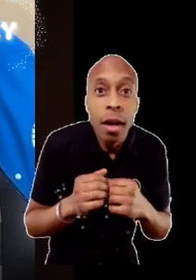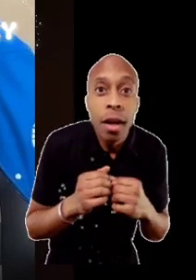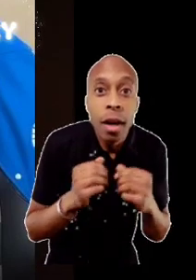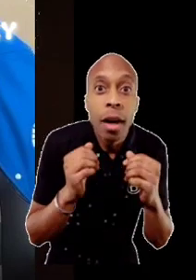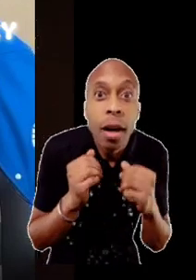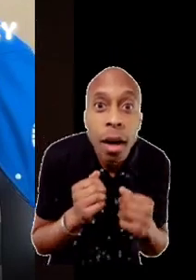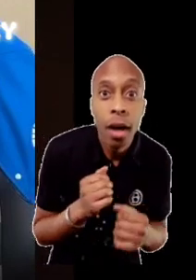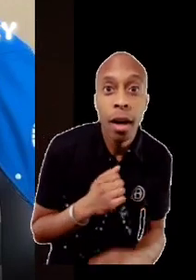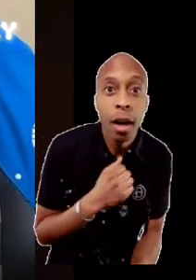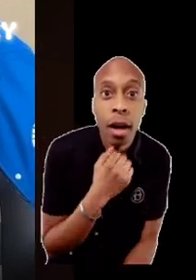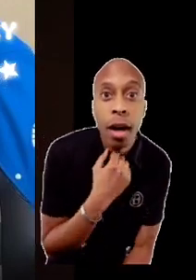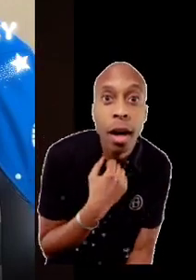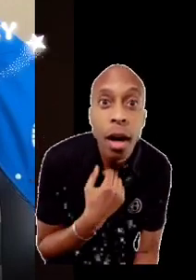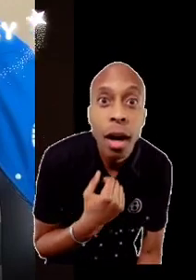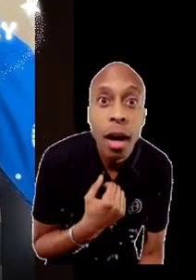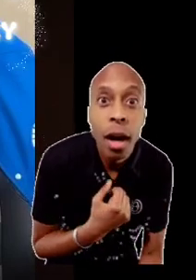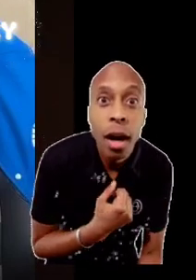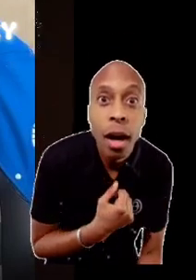legs.